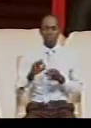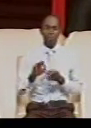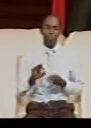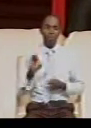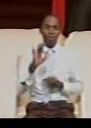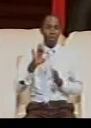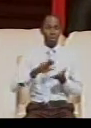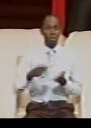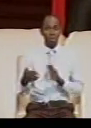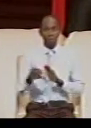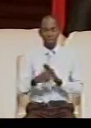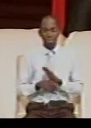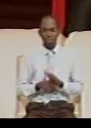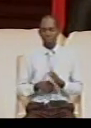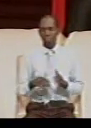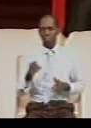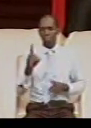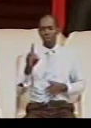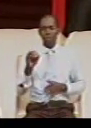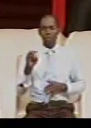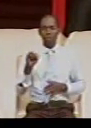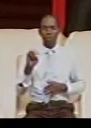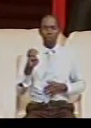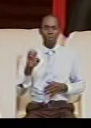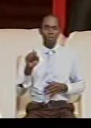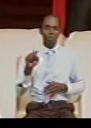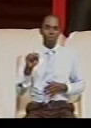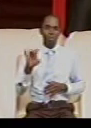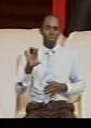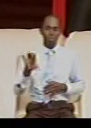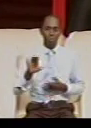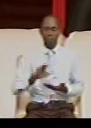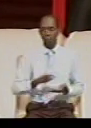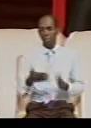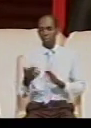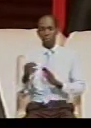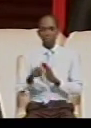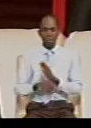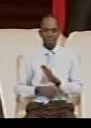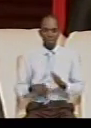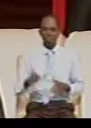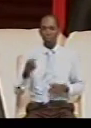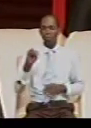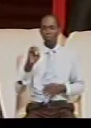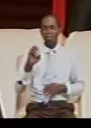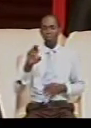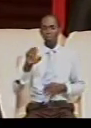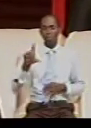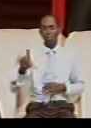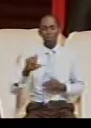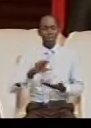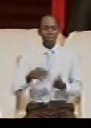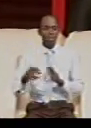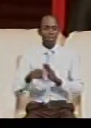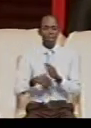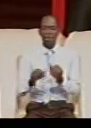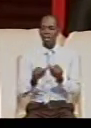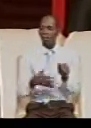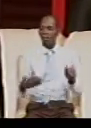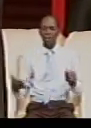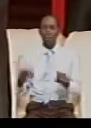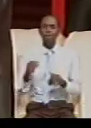and domestic deadness, moral deadness. Everything around is